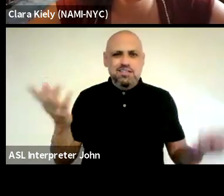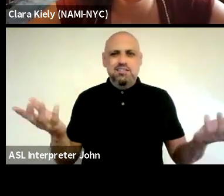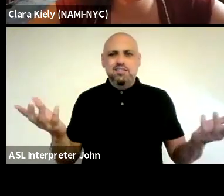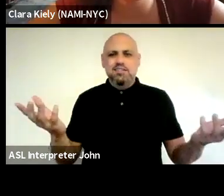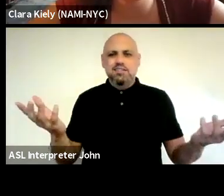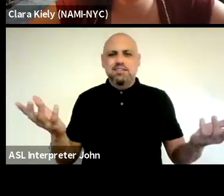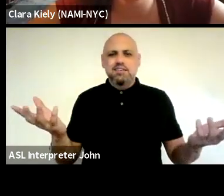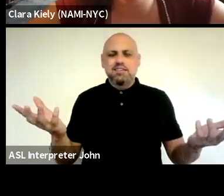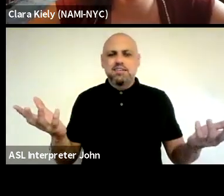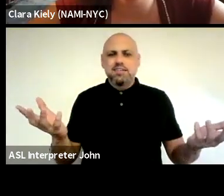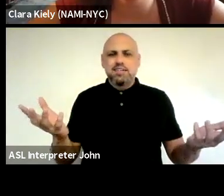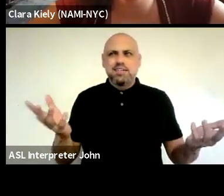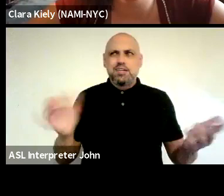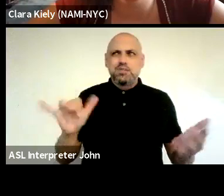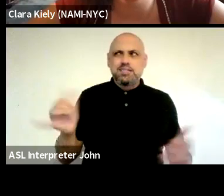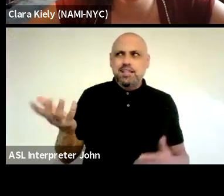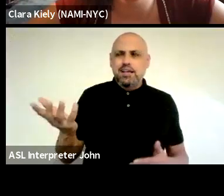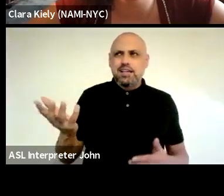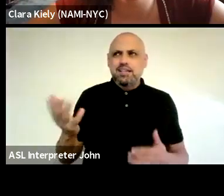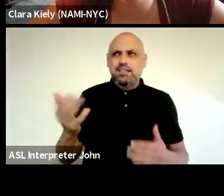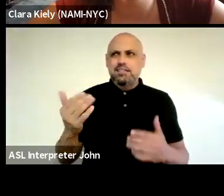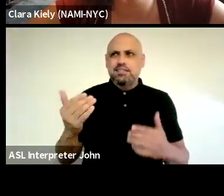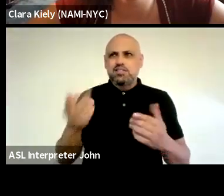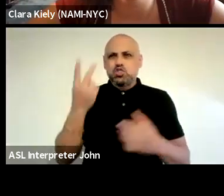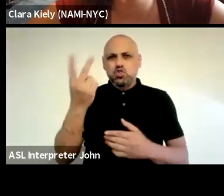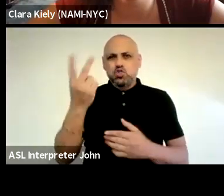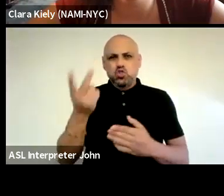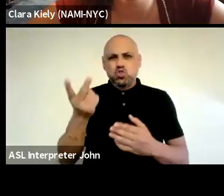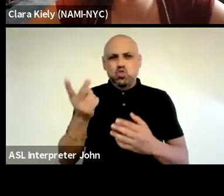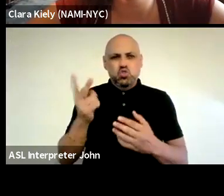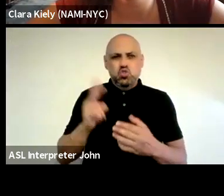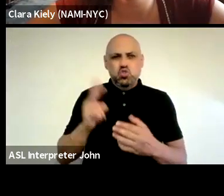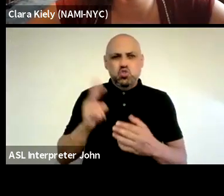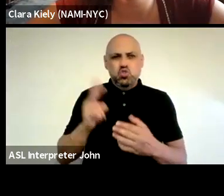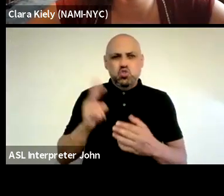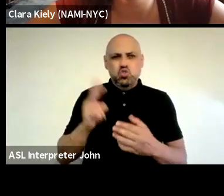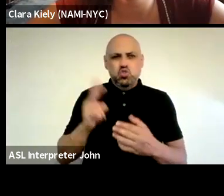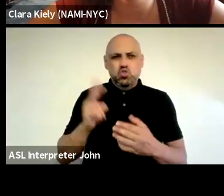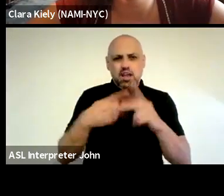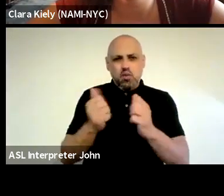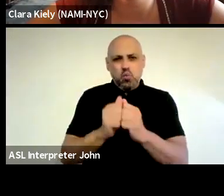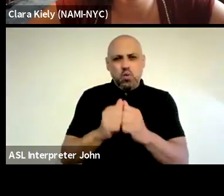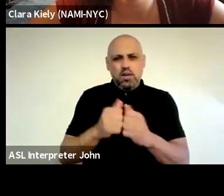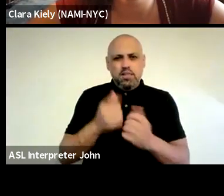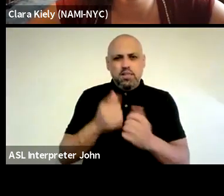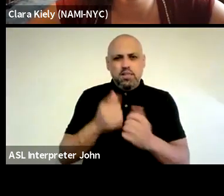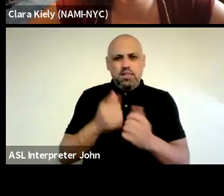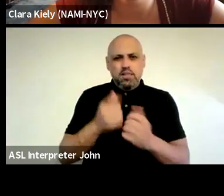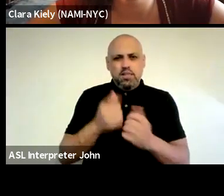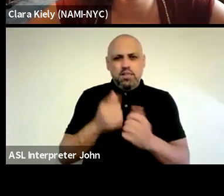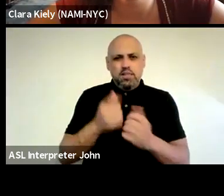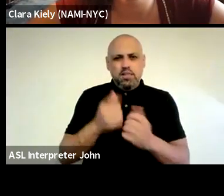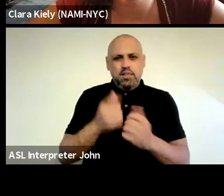so it was kind of a bit twofold with my treatment. It was first work on the depression as well,